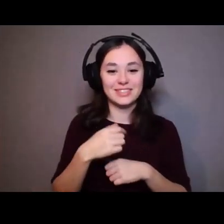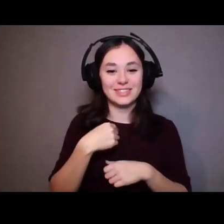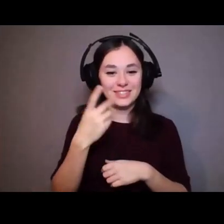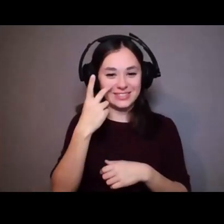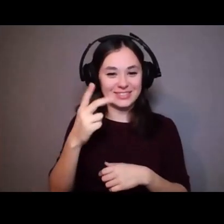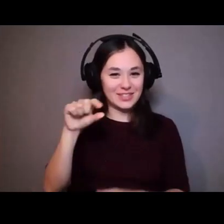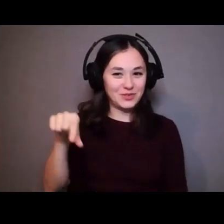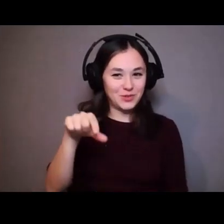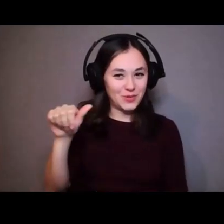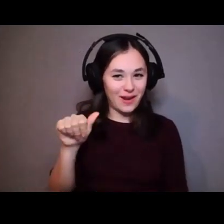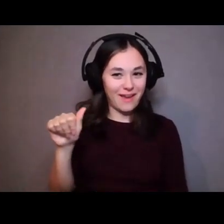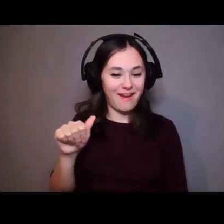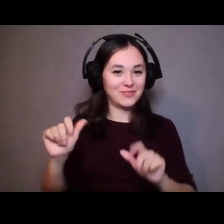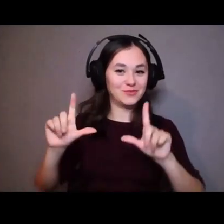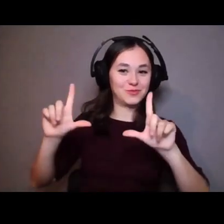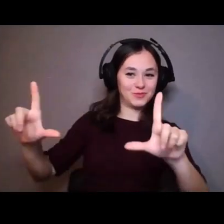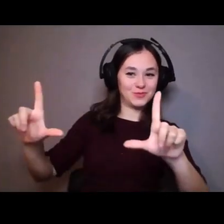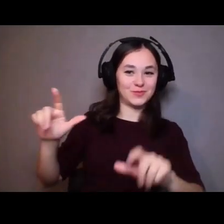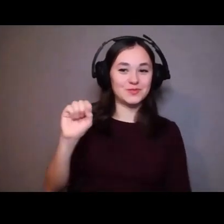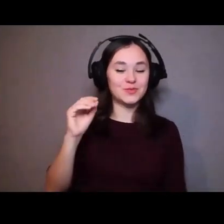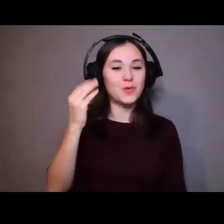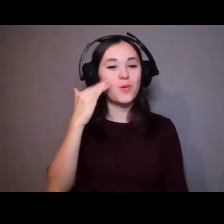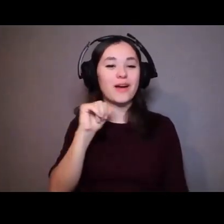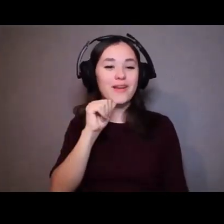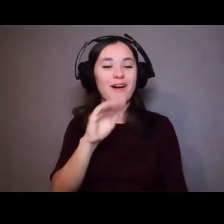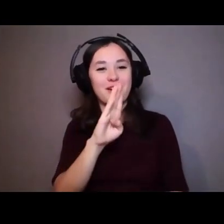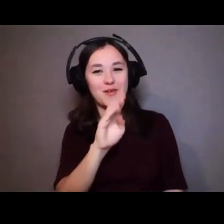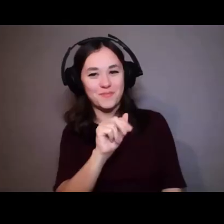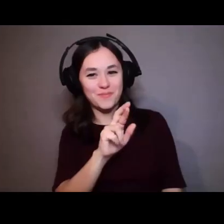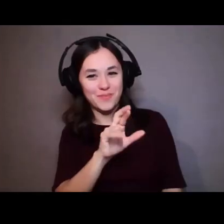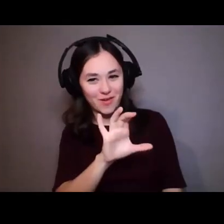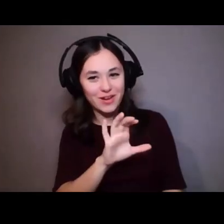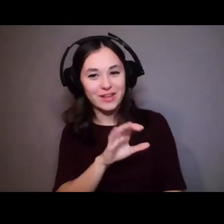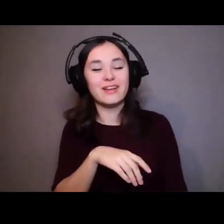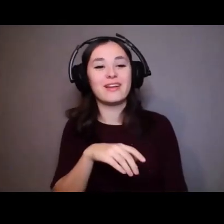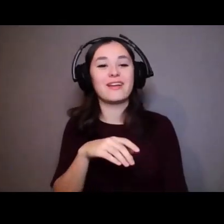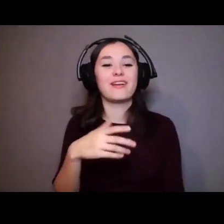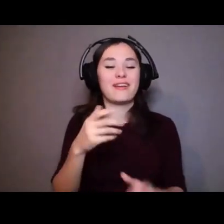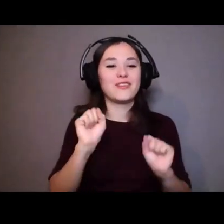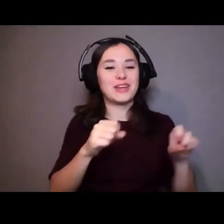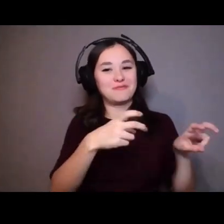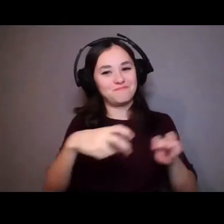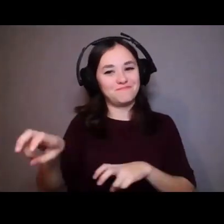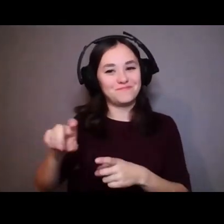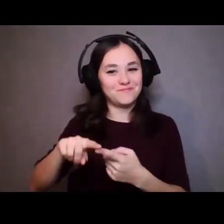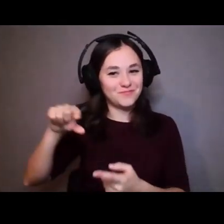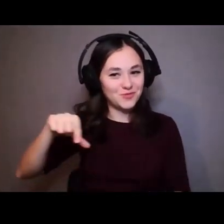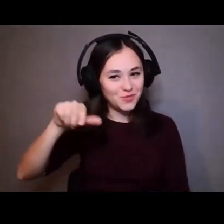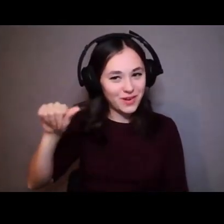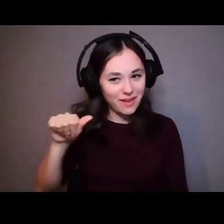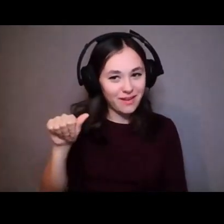screen up here. So why don't we, Barrick, if we want to go to the Q&A slide,